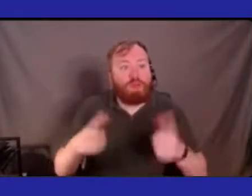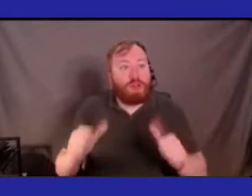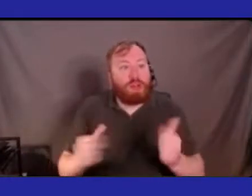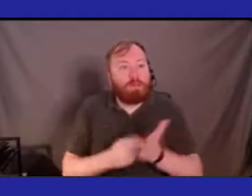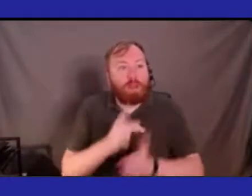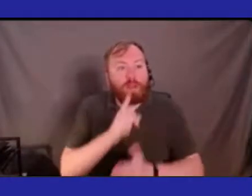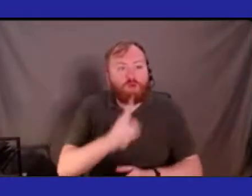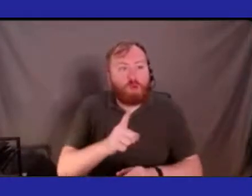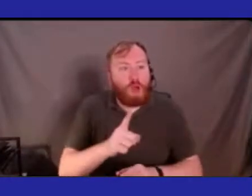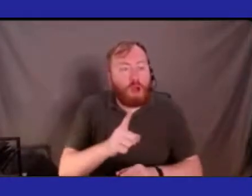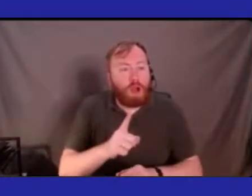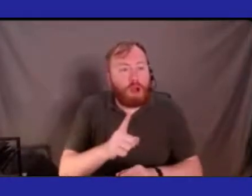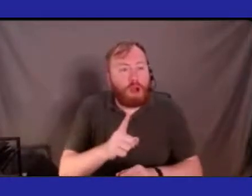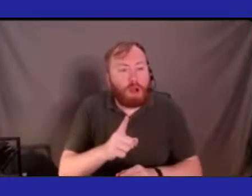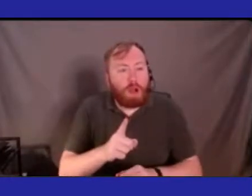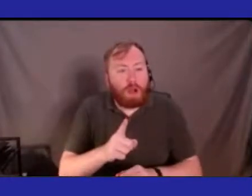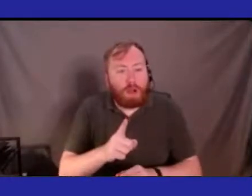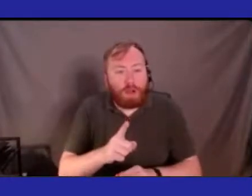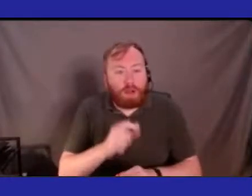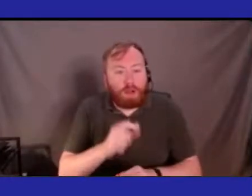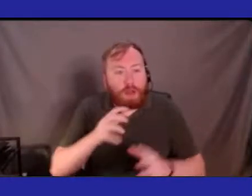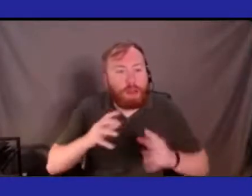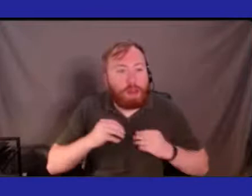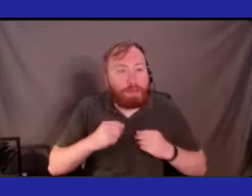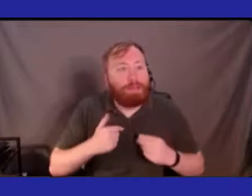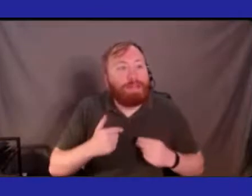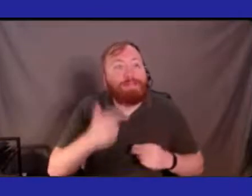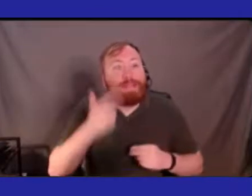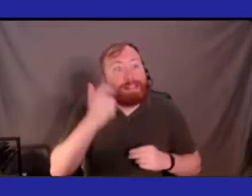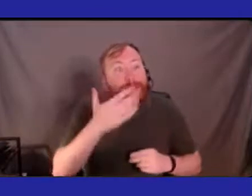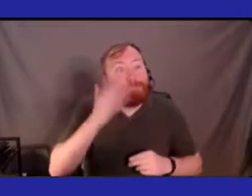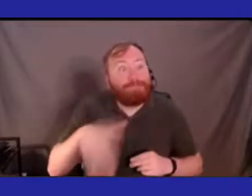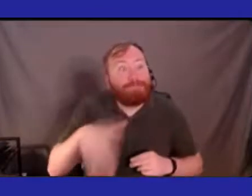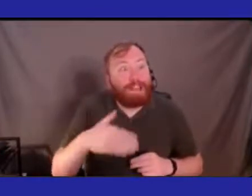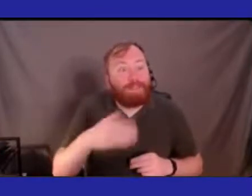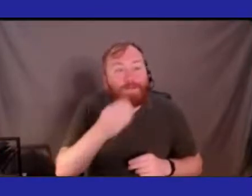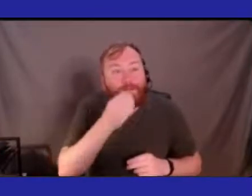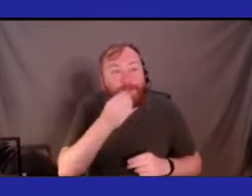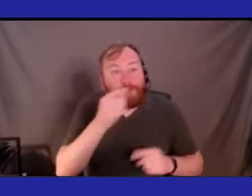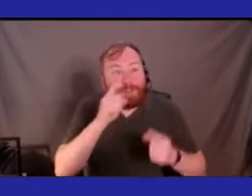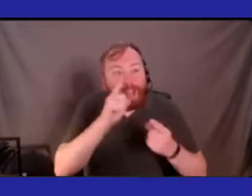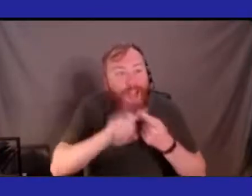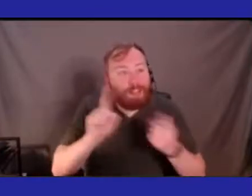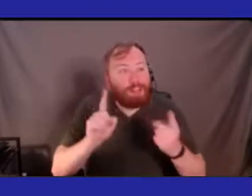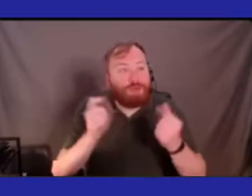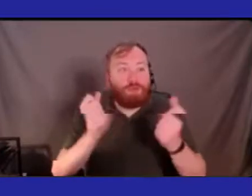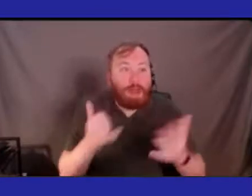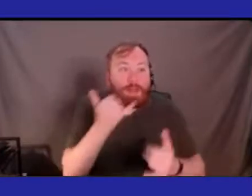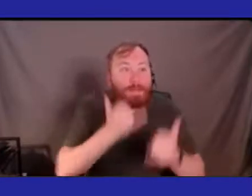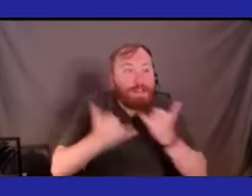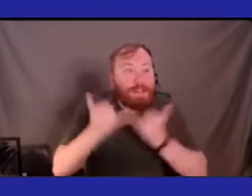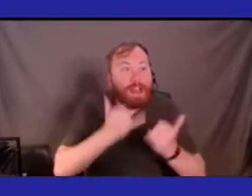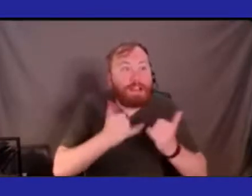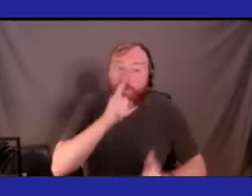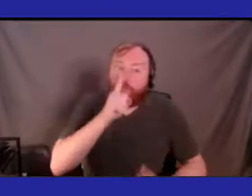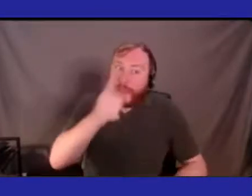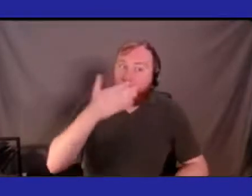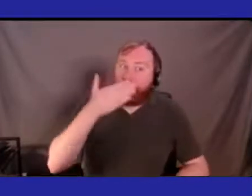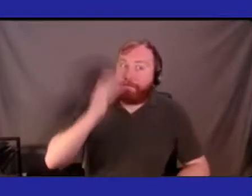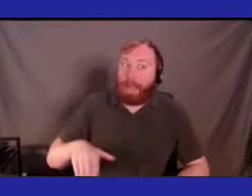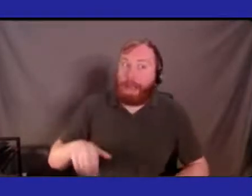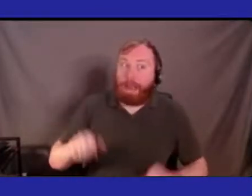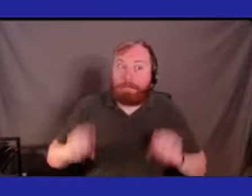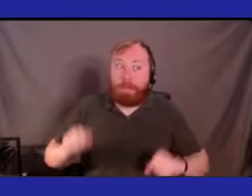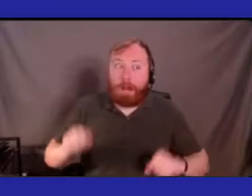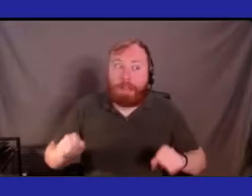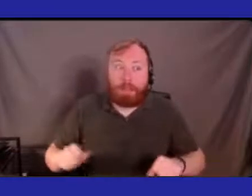not be admitted. Why? Because I have such bad food allergies with all the mistakes that were made, it will be very bad, and I could have another